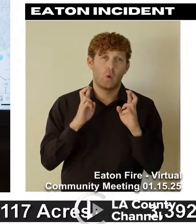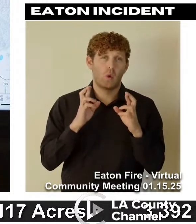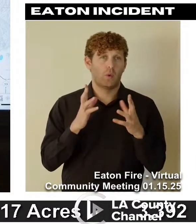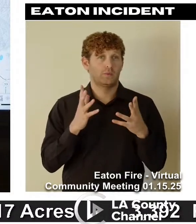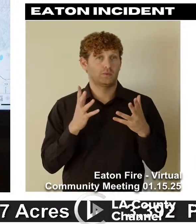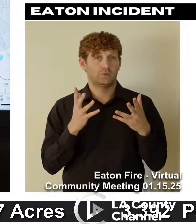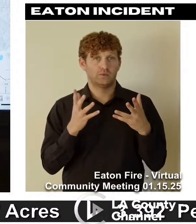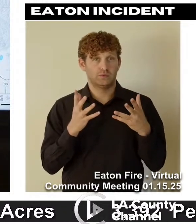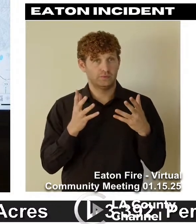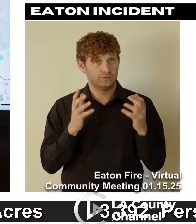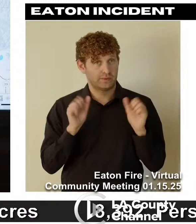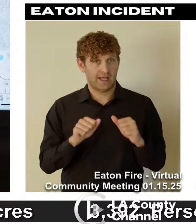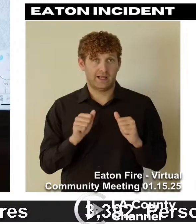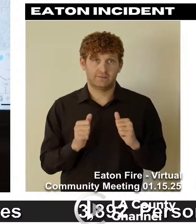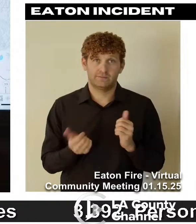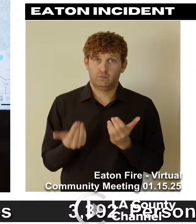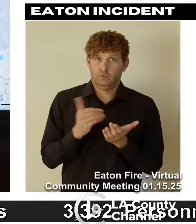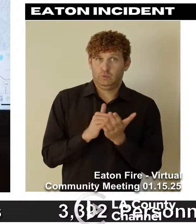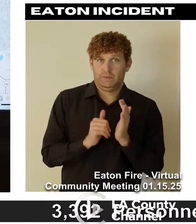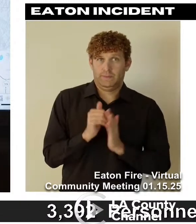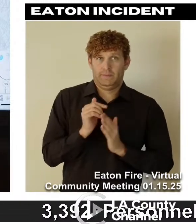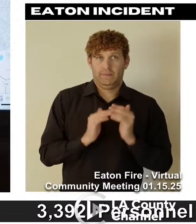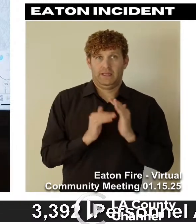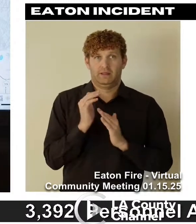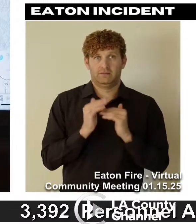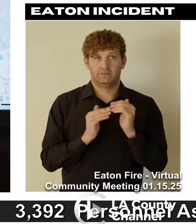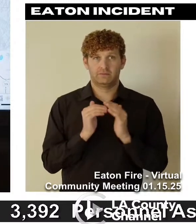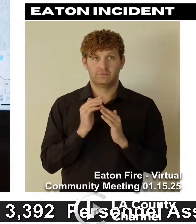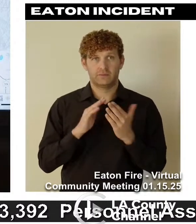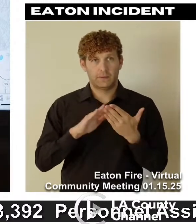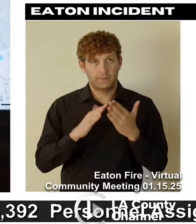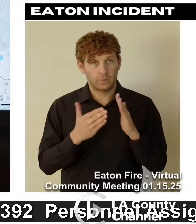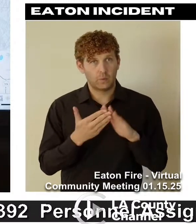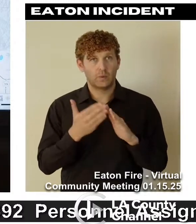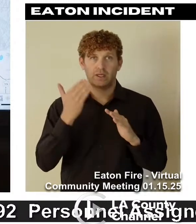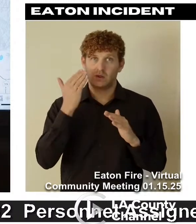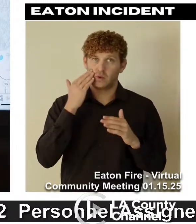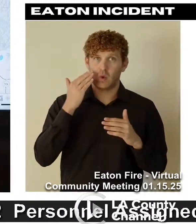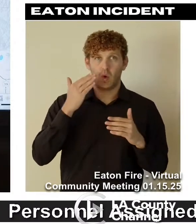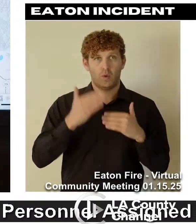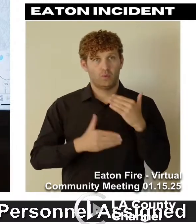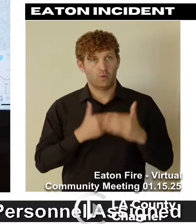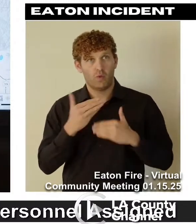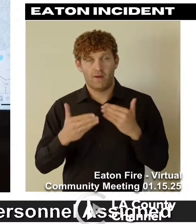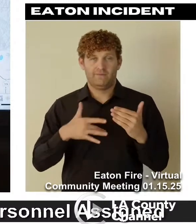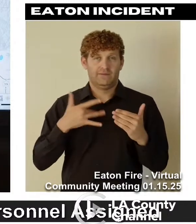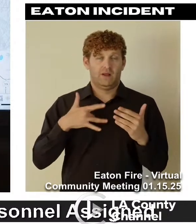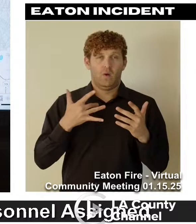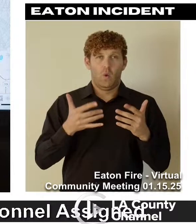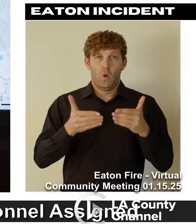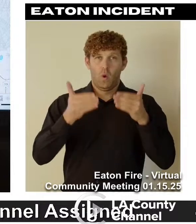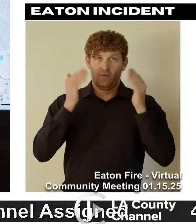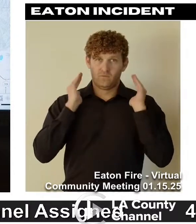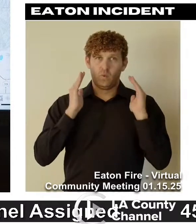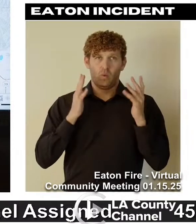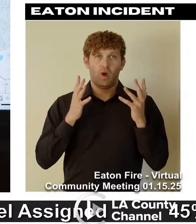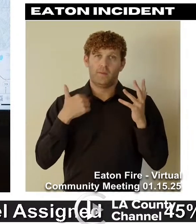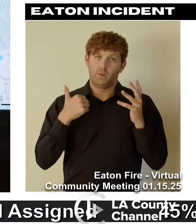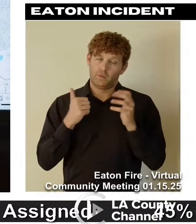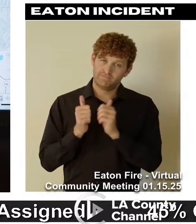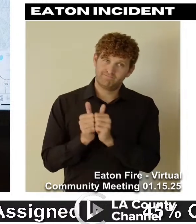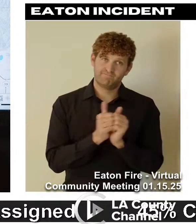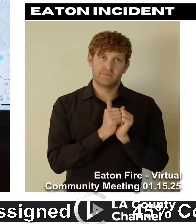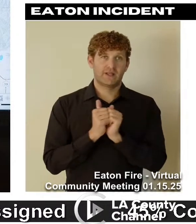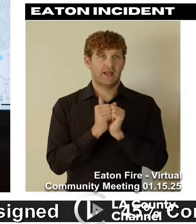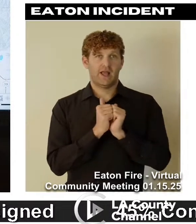homes and communities. We know this process can feel overwhelming, but together we will rebuild stronger and